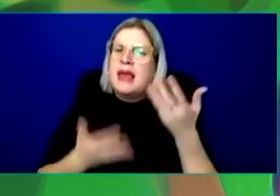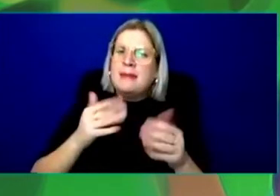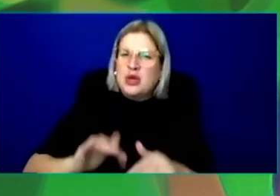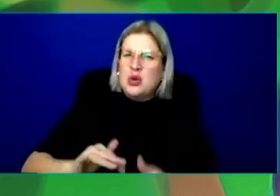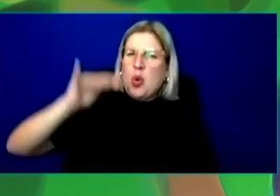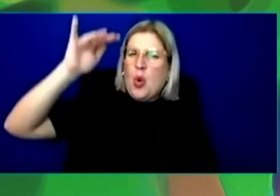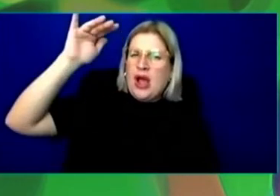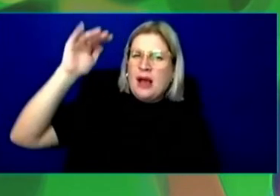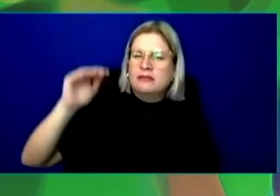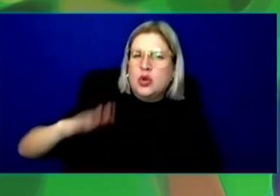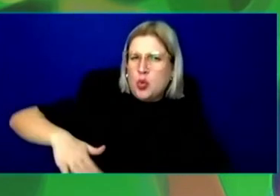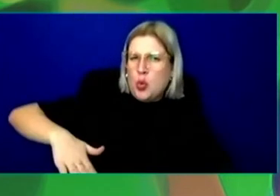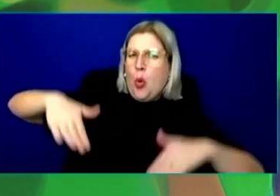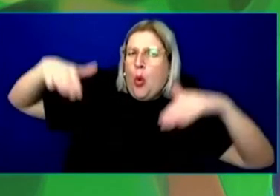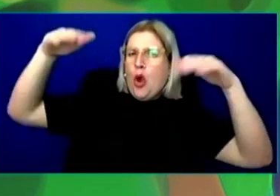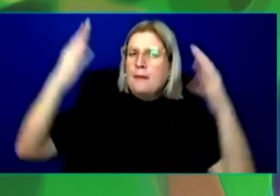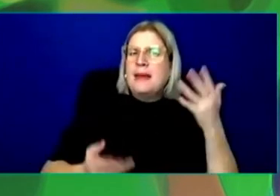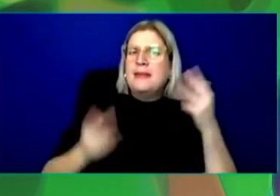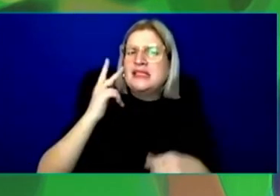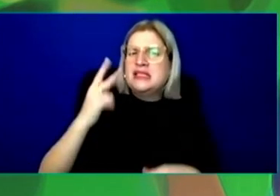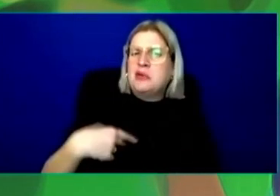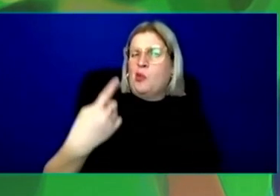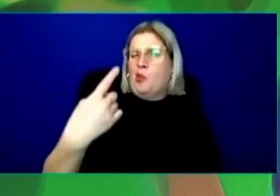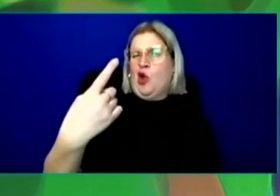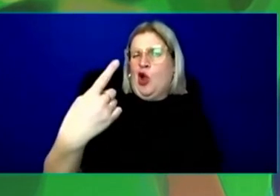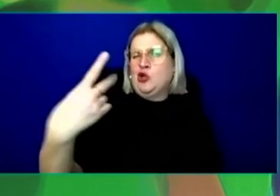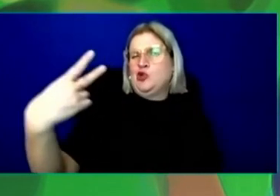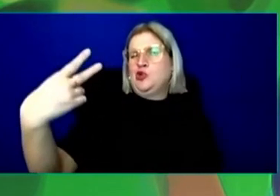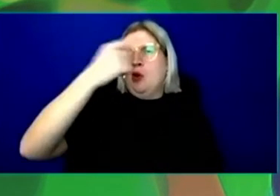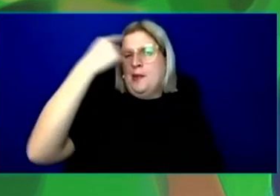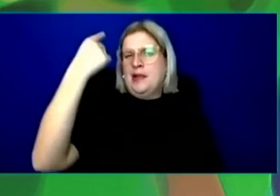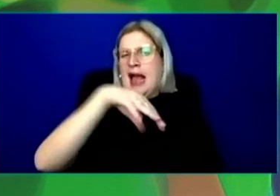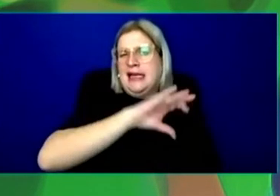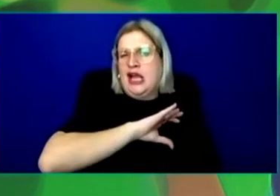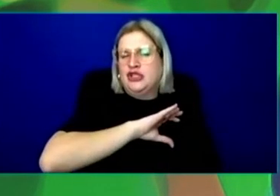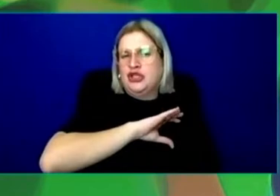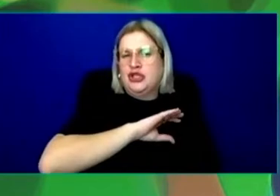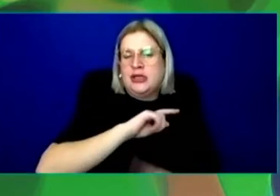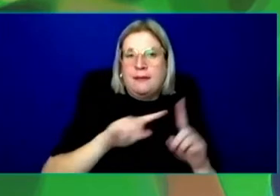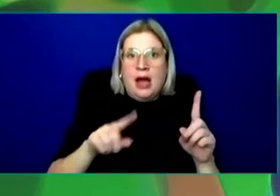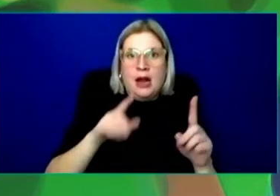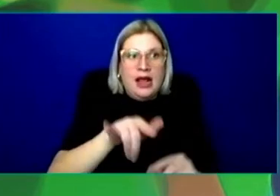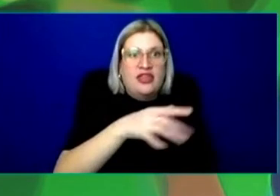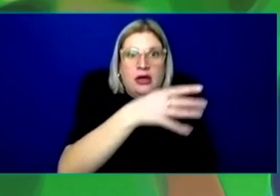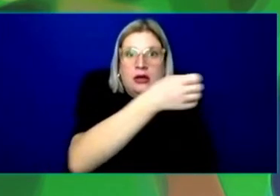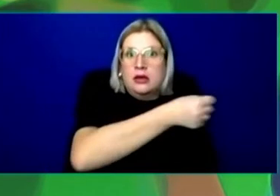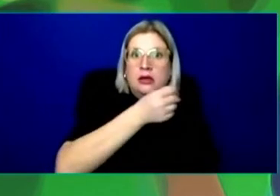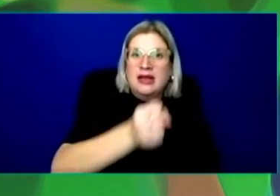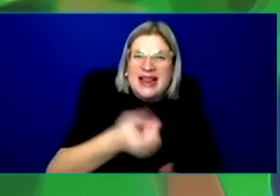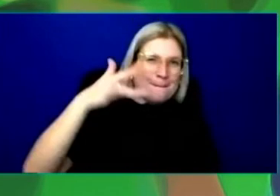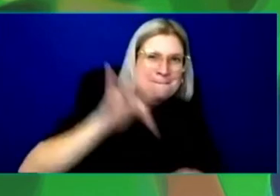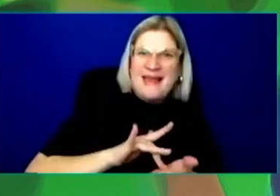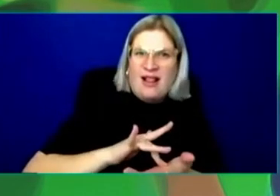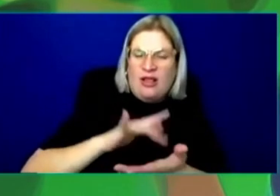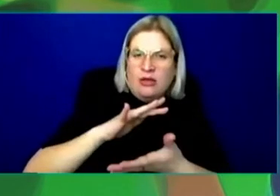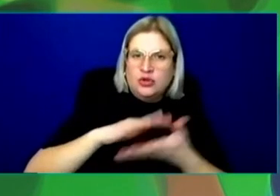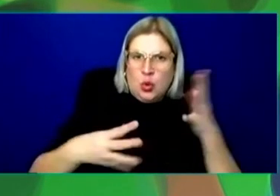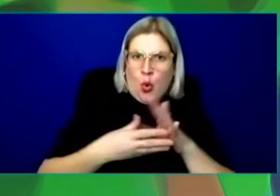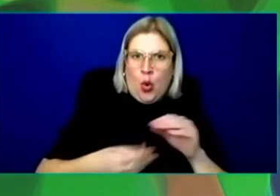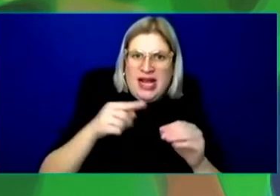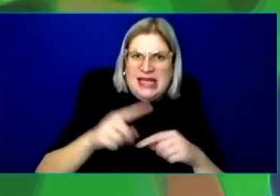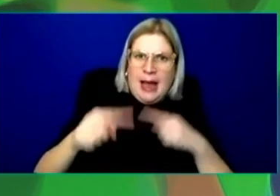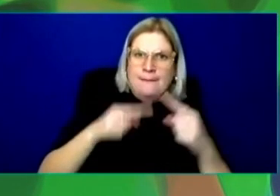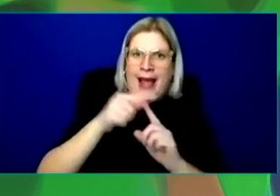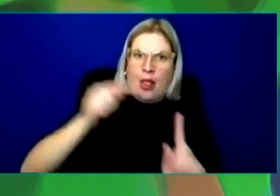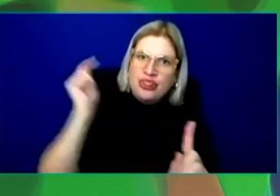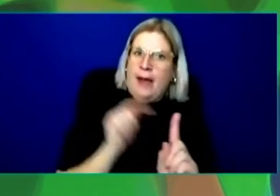Black characters out there, but, you know, how many characters are being like at the center of the narrative or this story is about them, that they're not the sidekick,